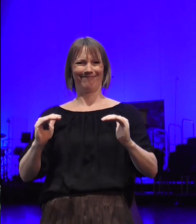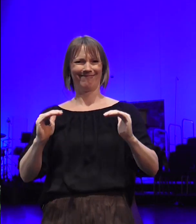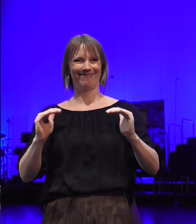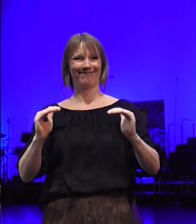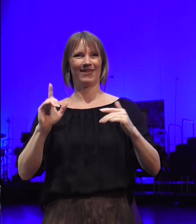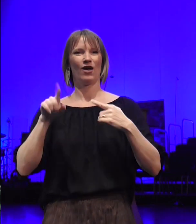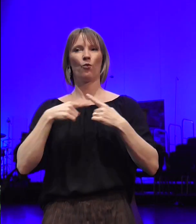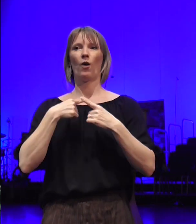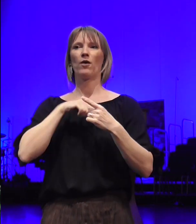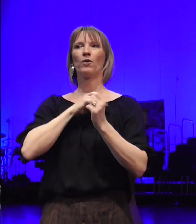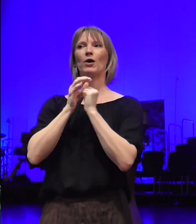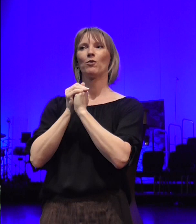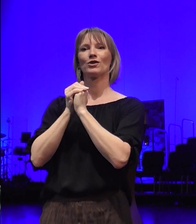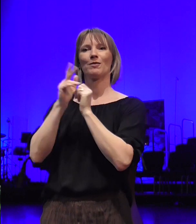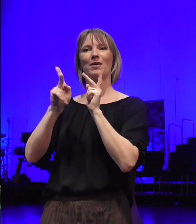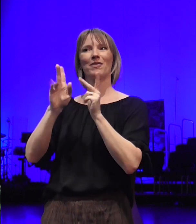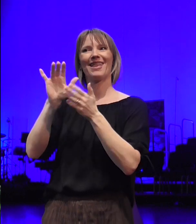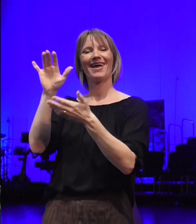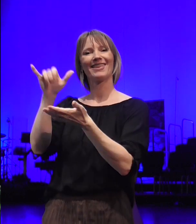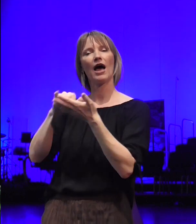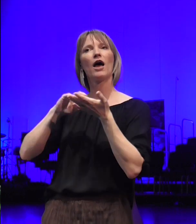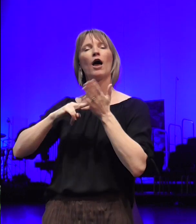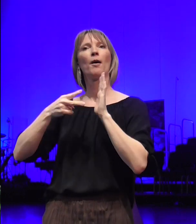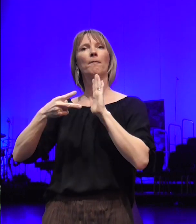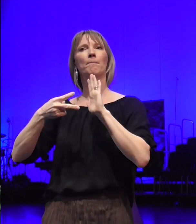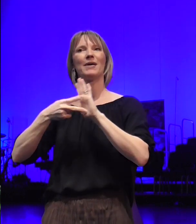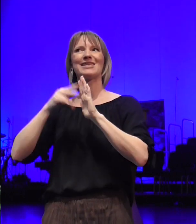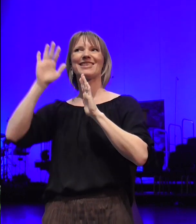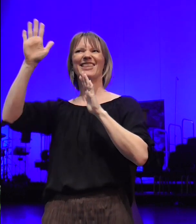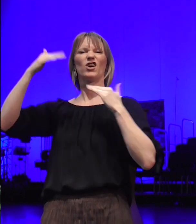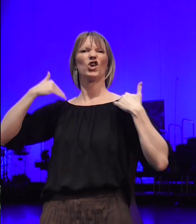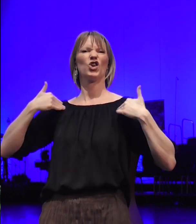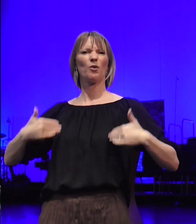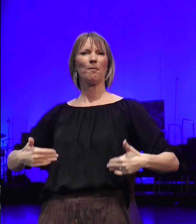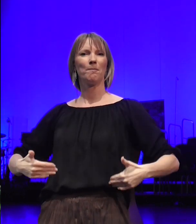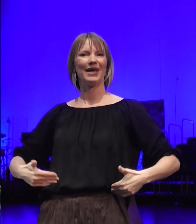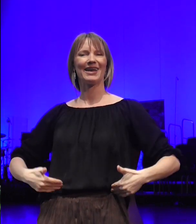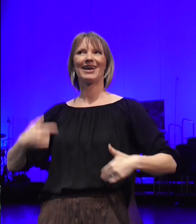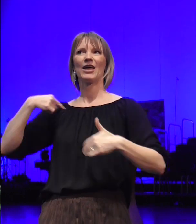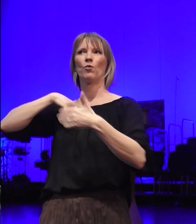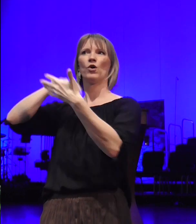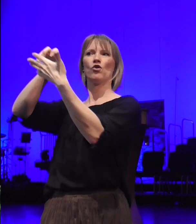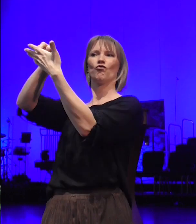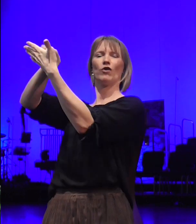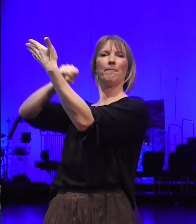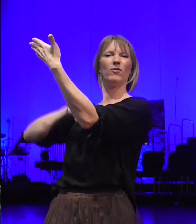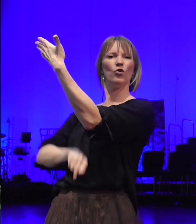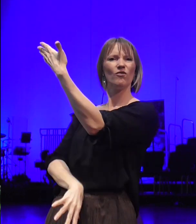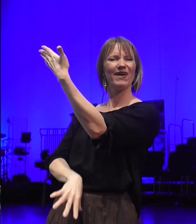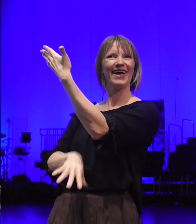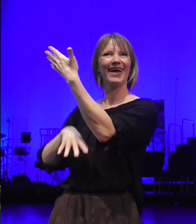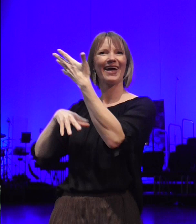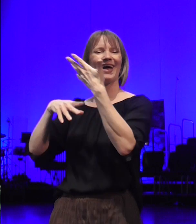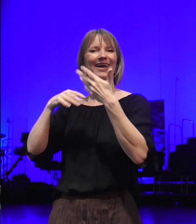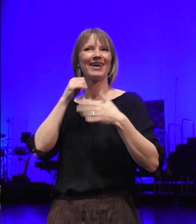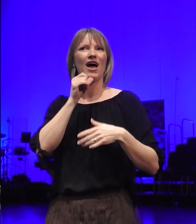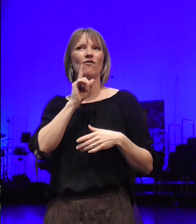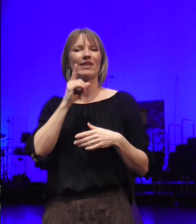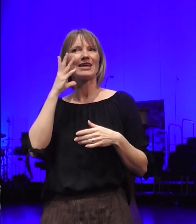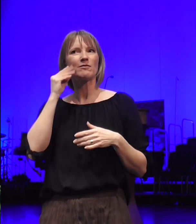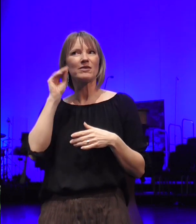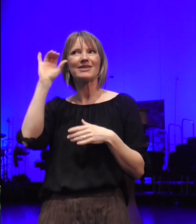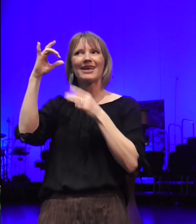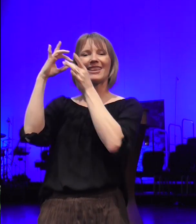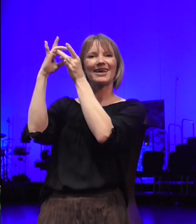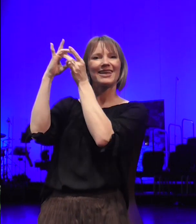when we're worshiping people that way is that we're removing their humanity from them. And we're not really experiencing that